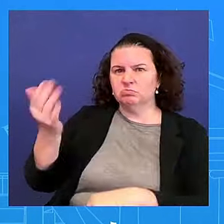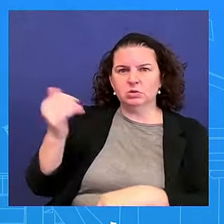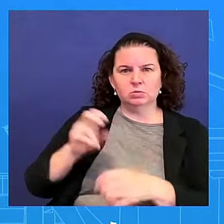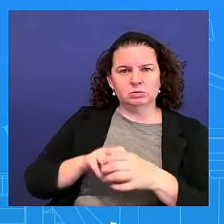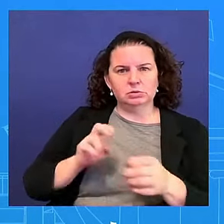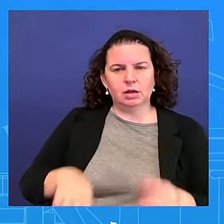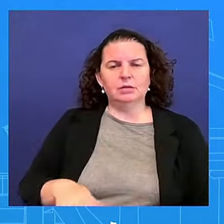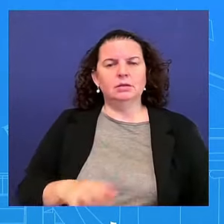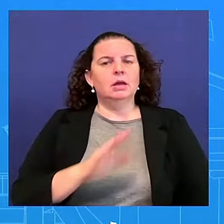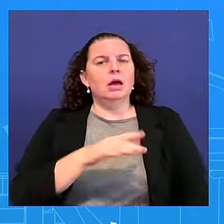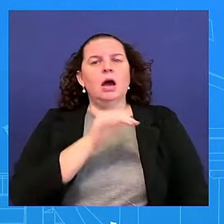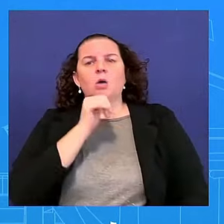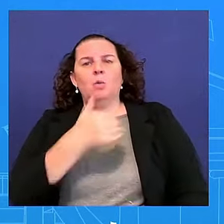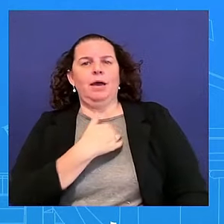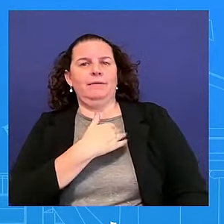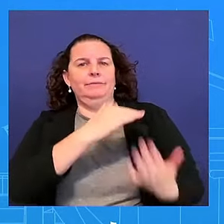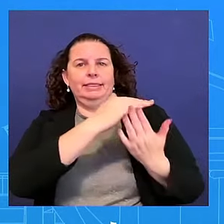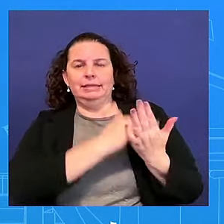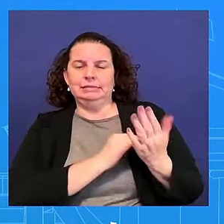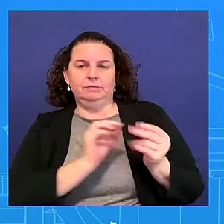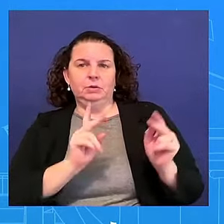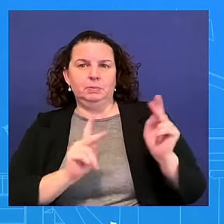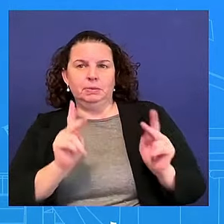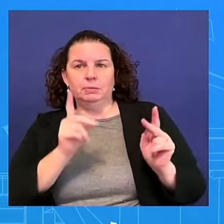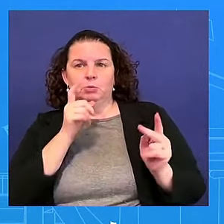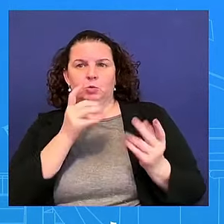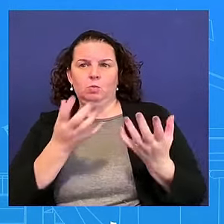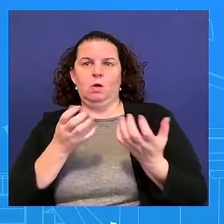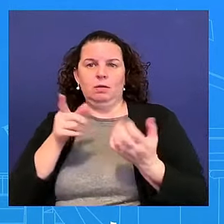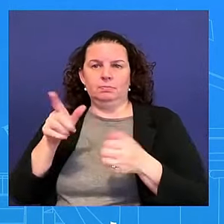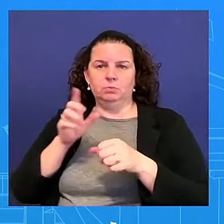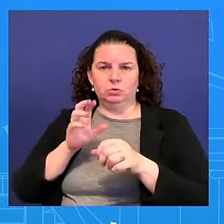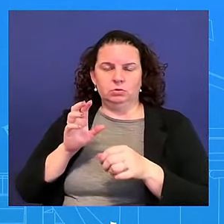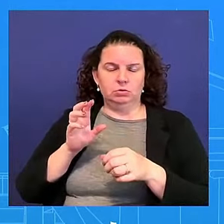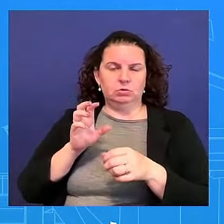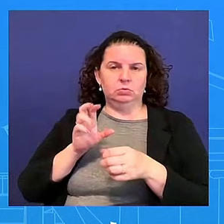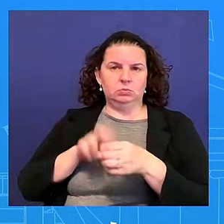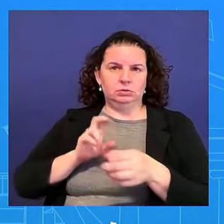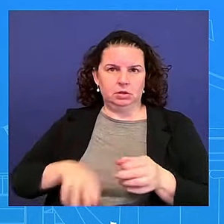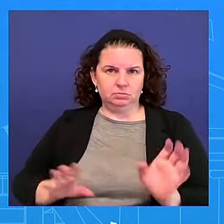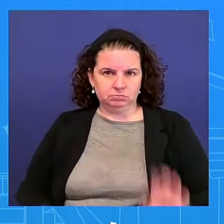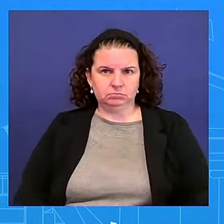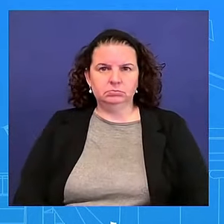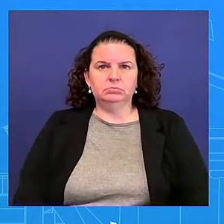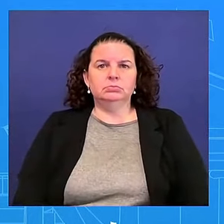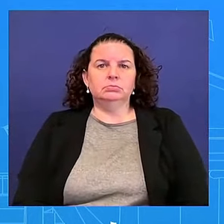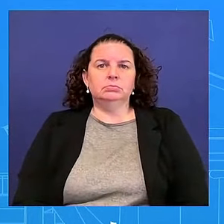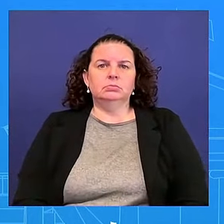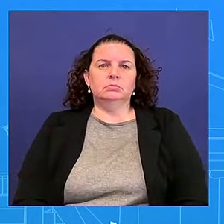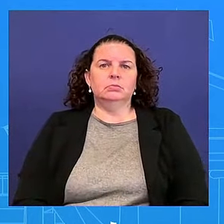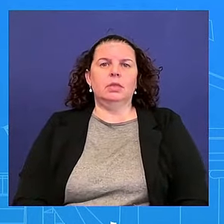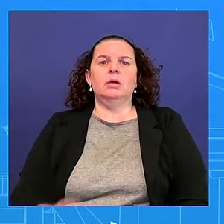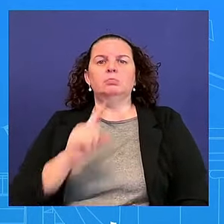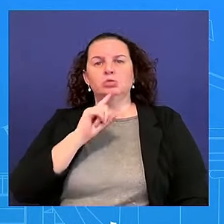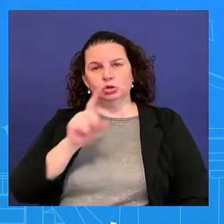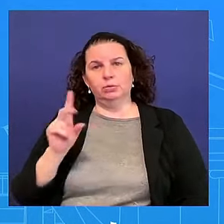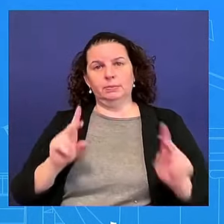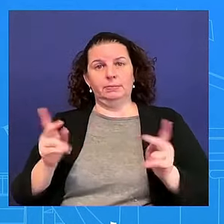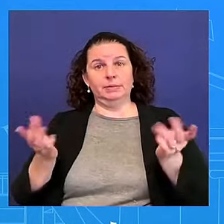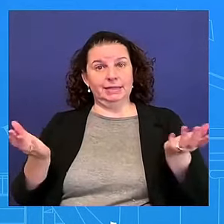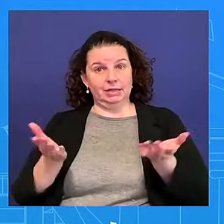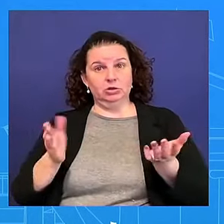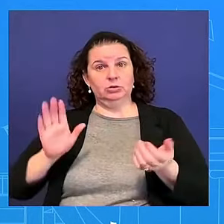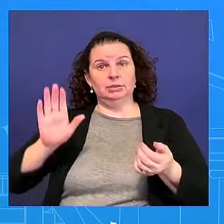going to do. I can say, you know, I'm sure folks here in his Office of Legislative Affairs has had regular communication